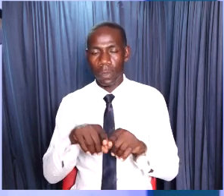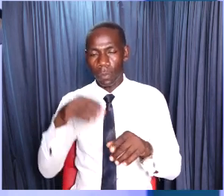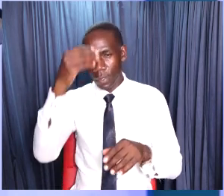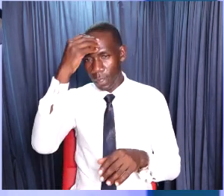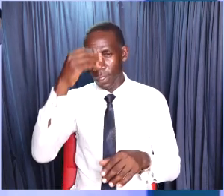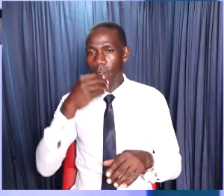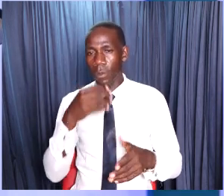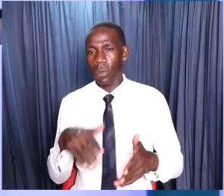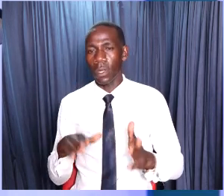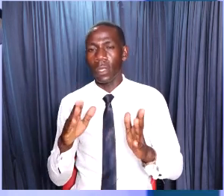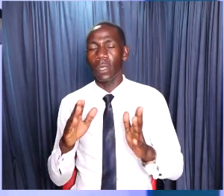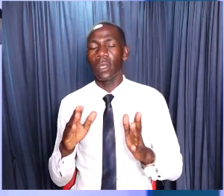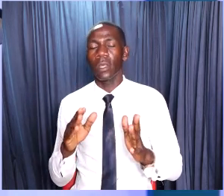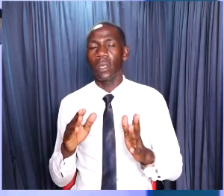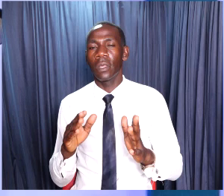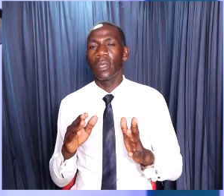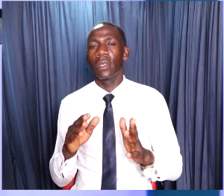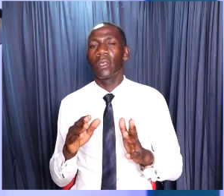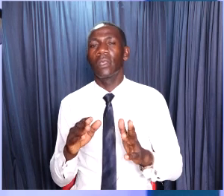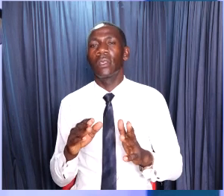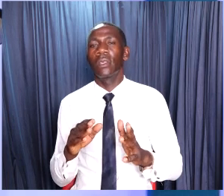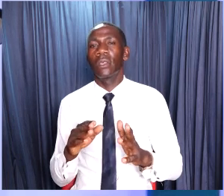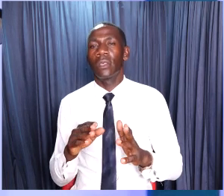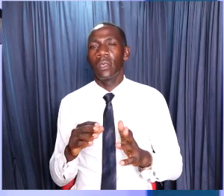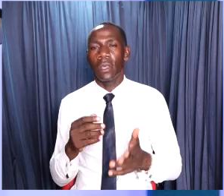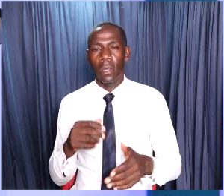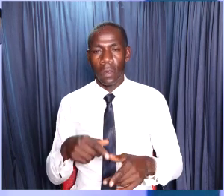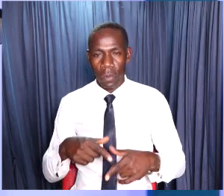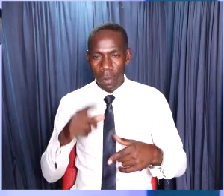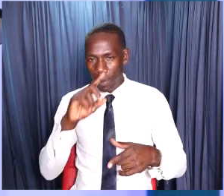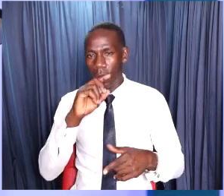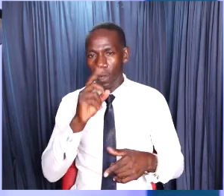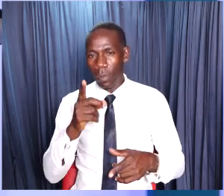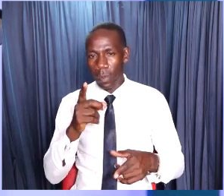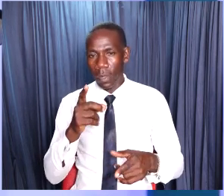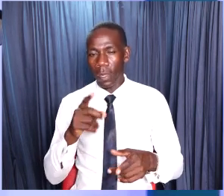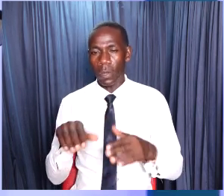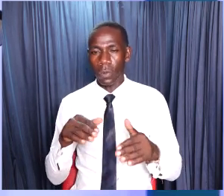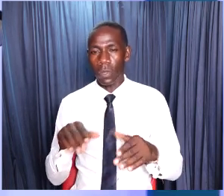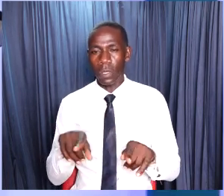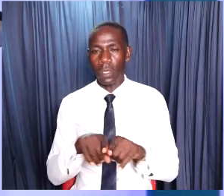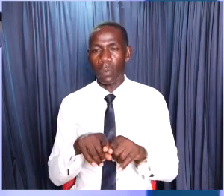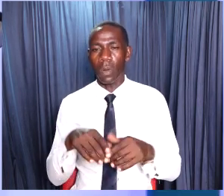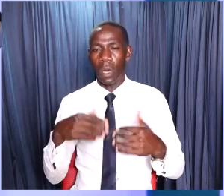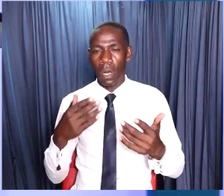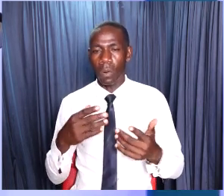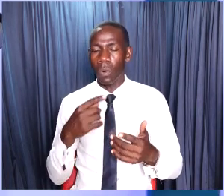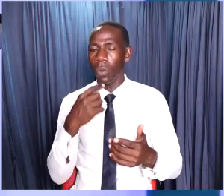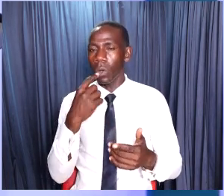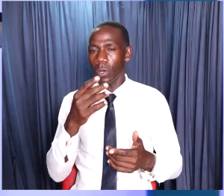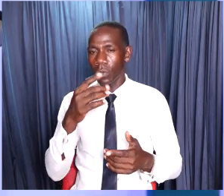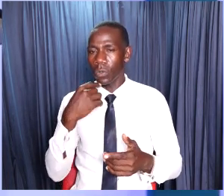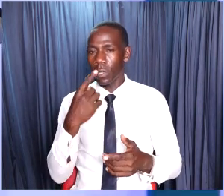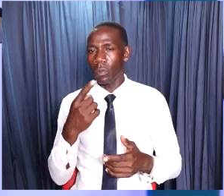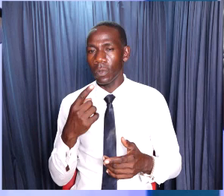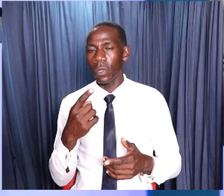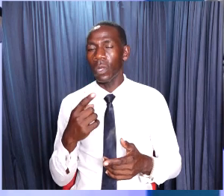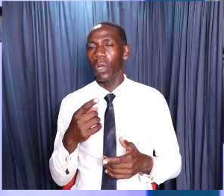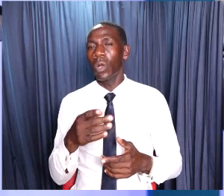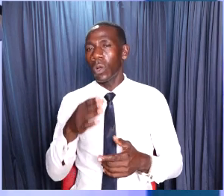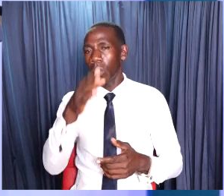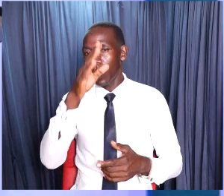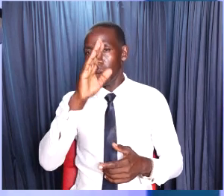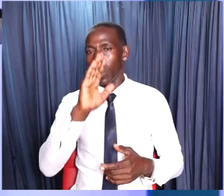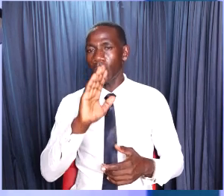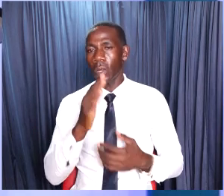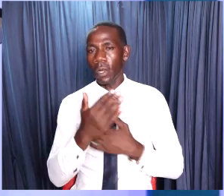something pretending. Vile alivyoniagiza nikatimiza hivyo. How he commanded me, I fulfill exactly how he. Kwa hivyo Mungu wetu anatupenda. Tusomee hapo. So our